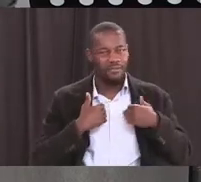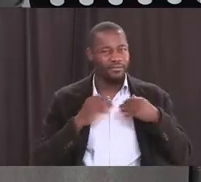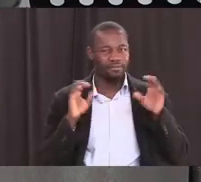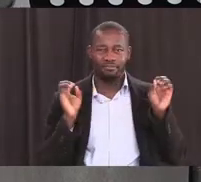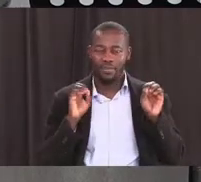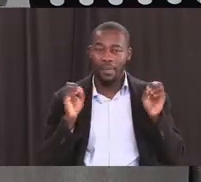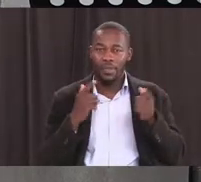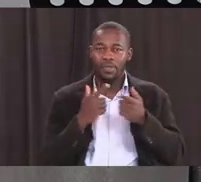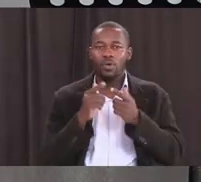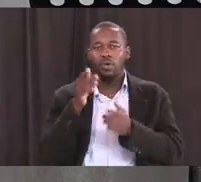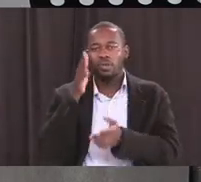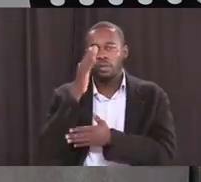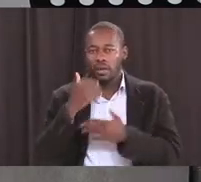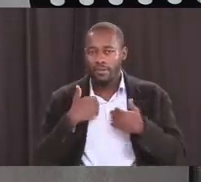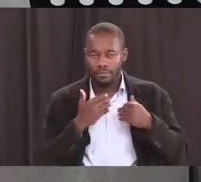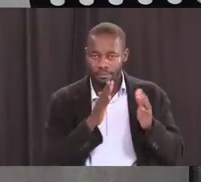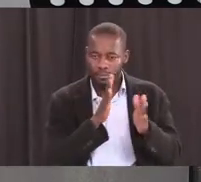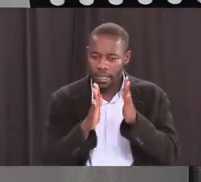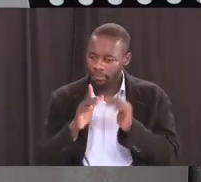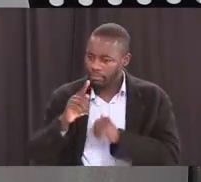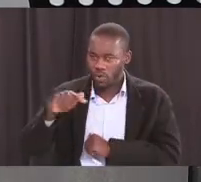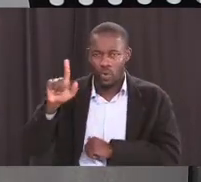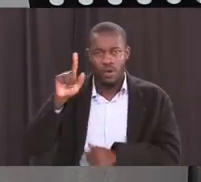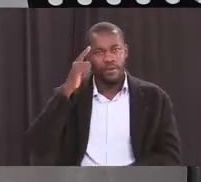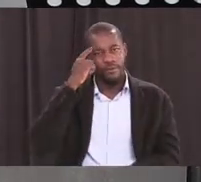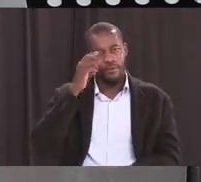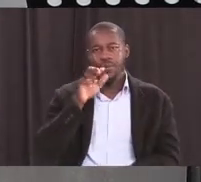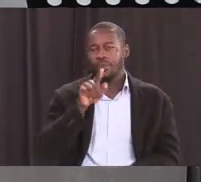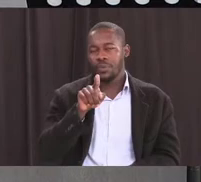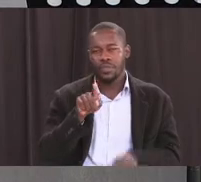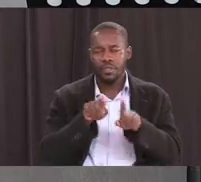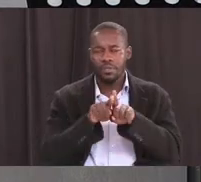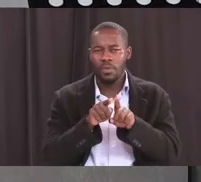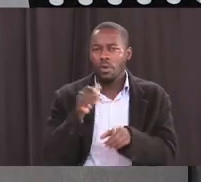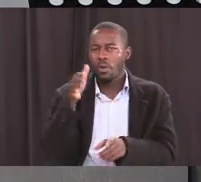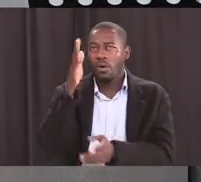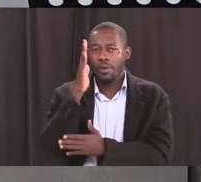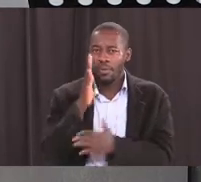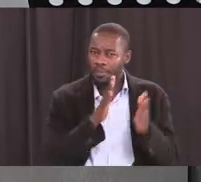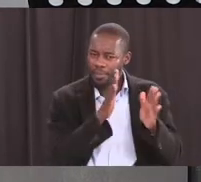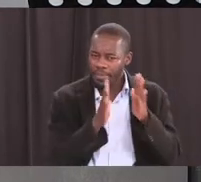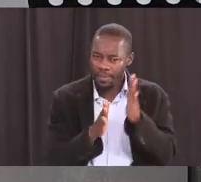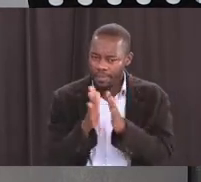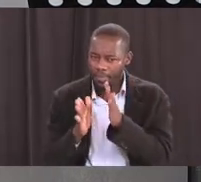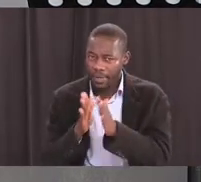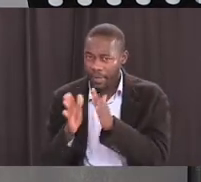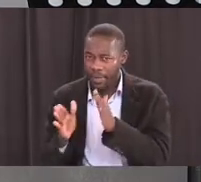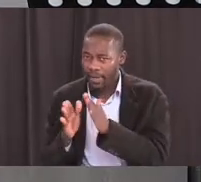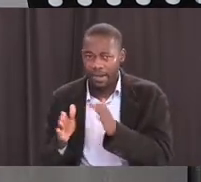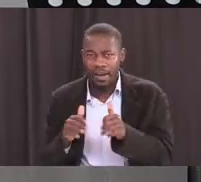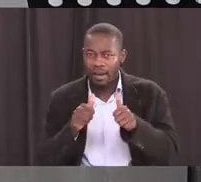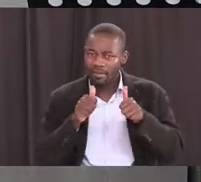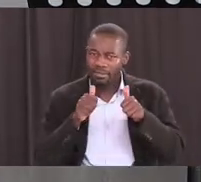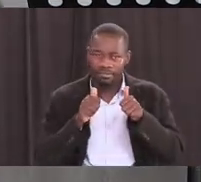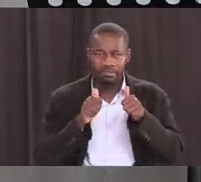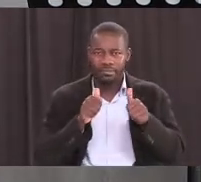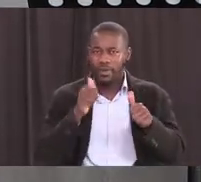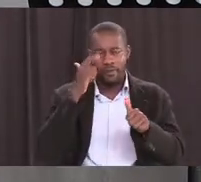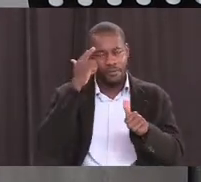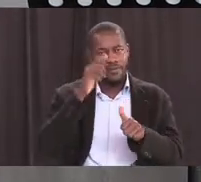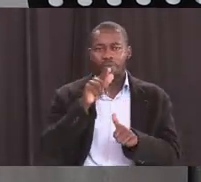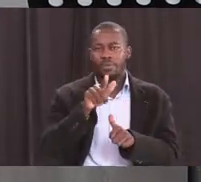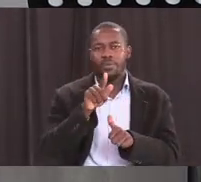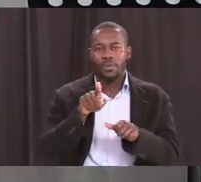plan, but he still planned, he still prepared, and then ultimately, he still moved forward